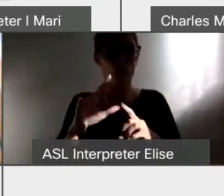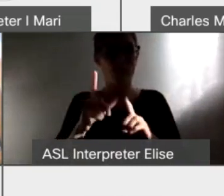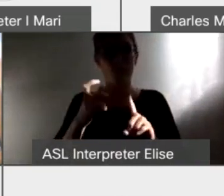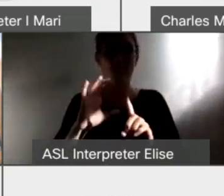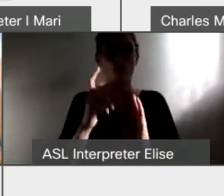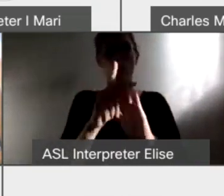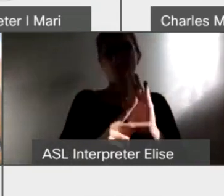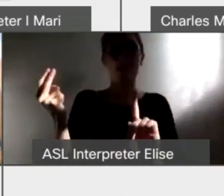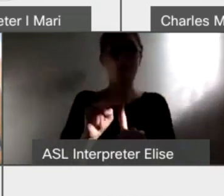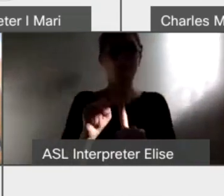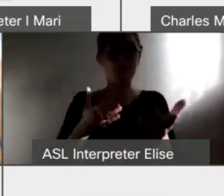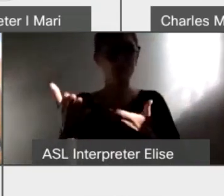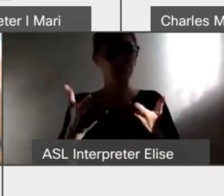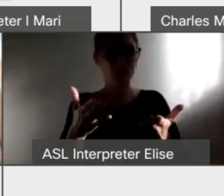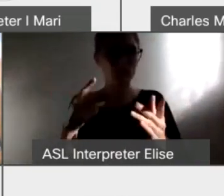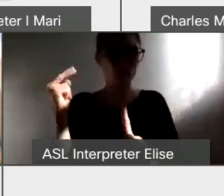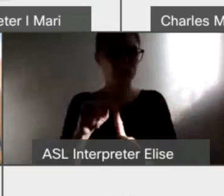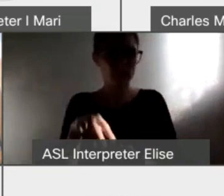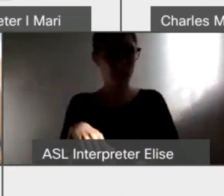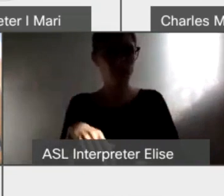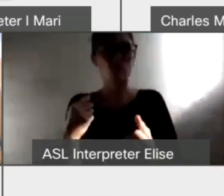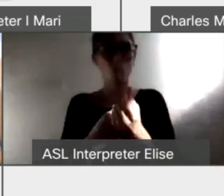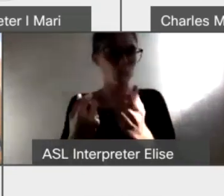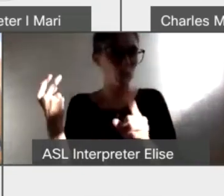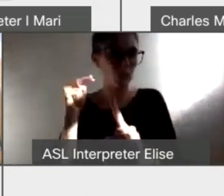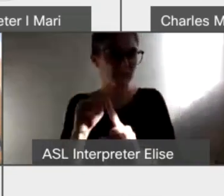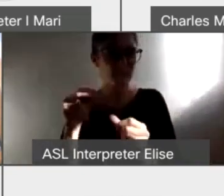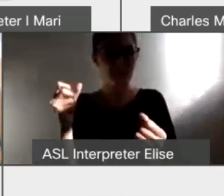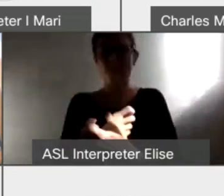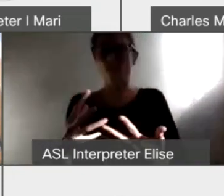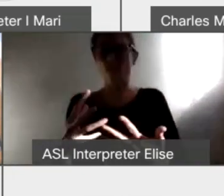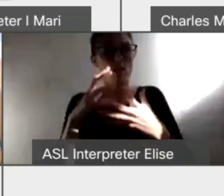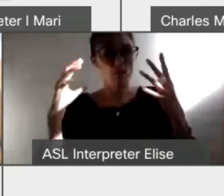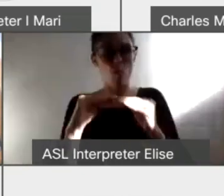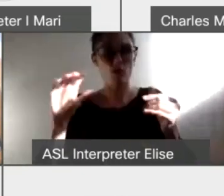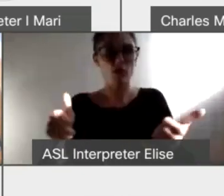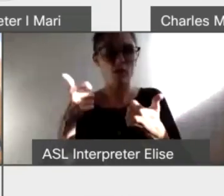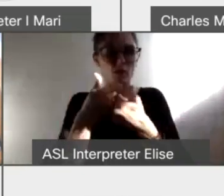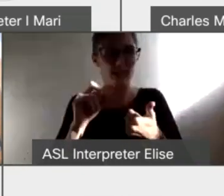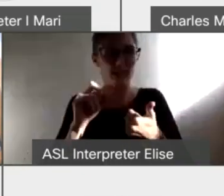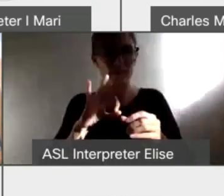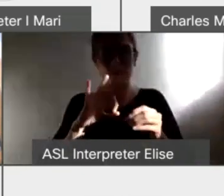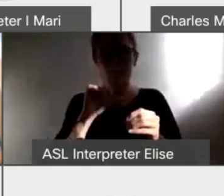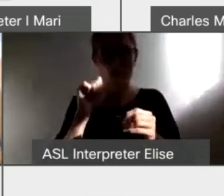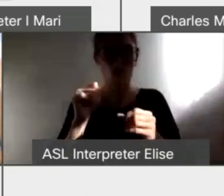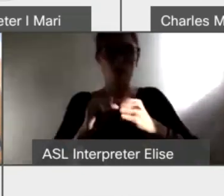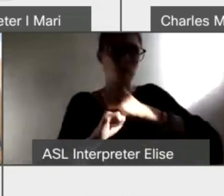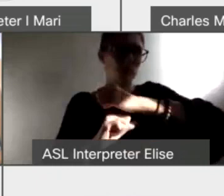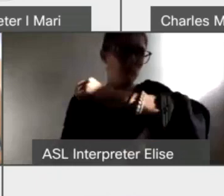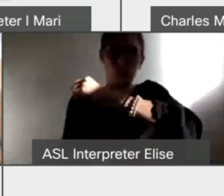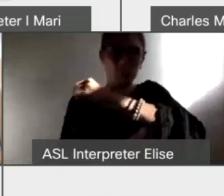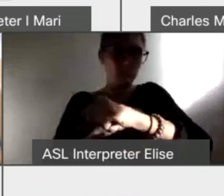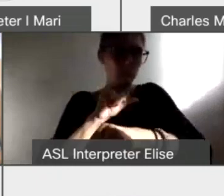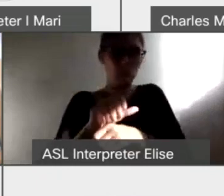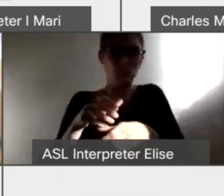service perspective, from a supports perspective, everything is much more difficult when we don't have a strong foundation of workforce. And here